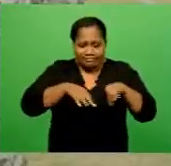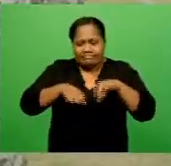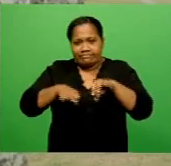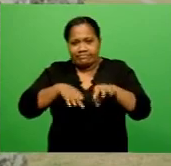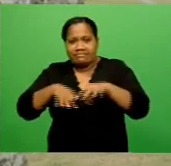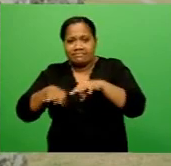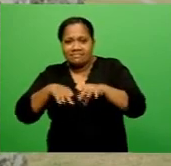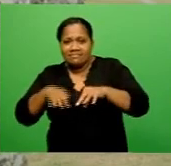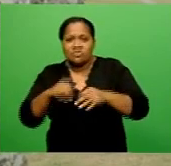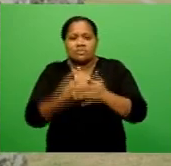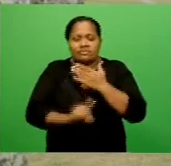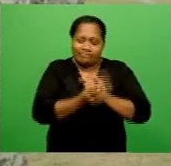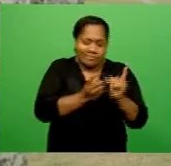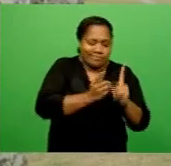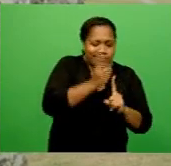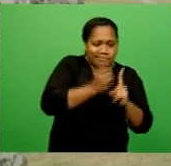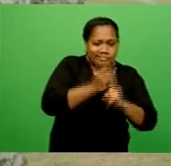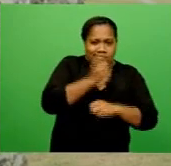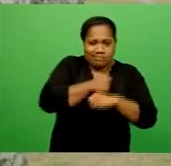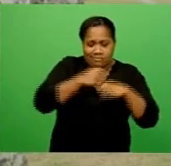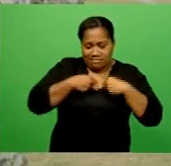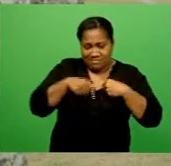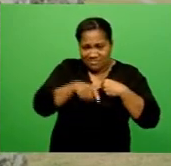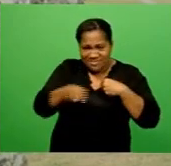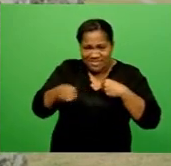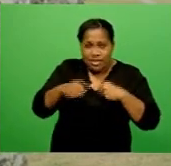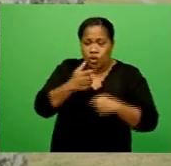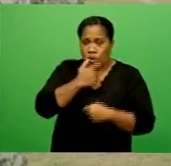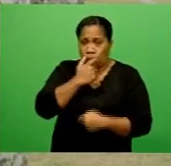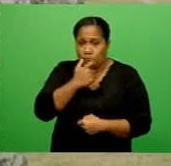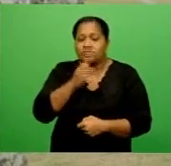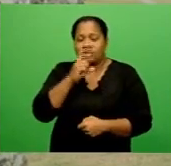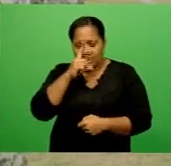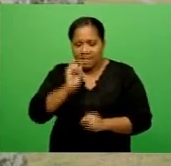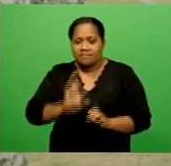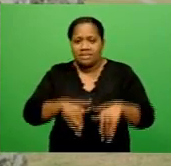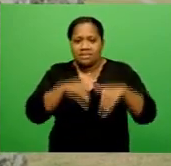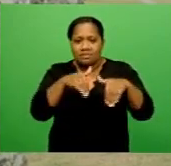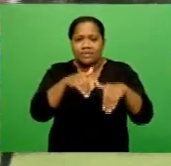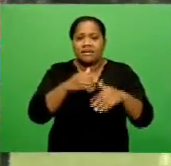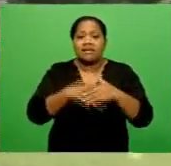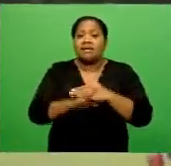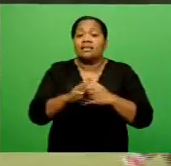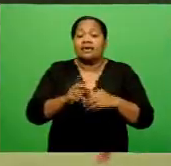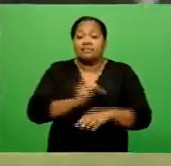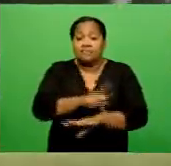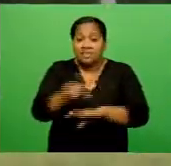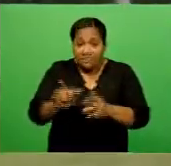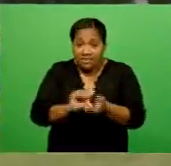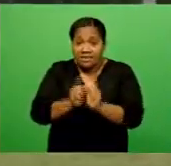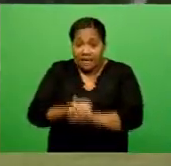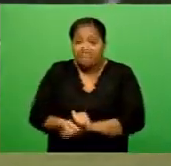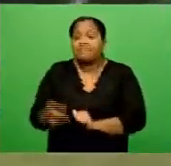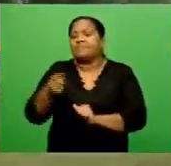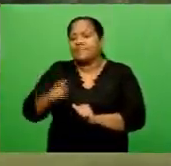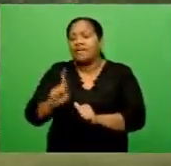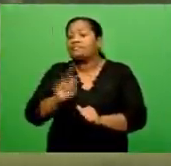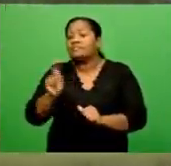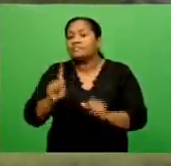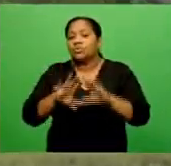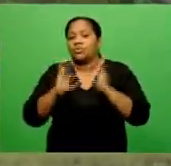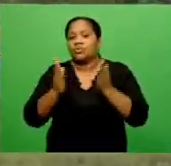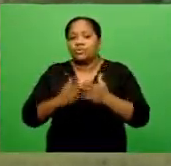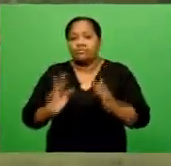to develop our referees so that they can participate in the upcoming Pacific Games and the World Cup. Fiji Tats President Evita Mau says